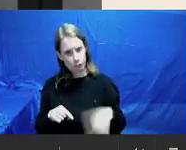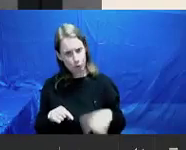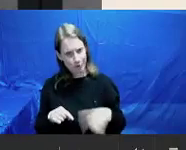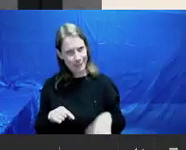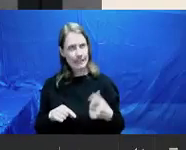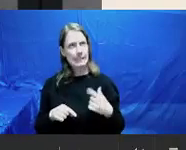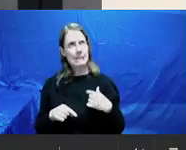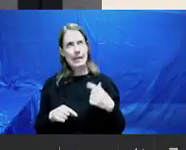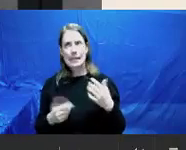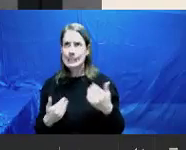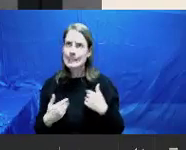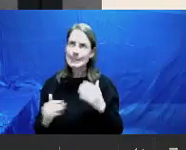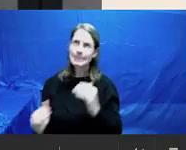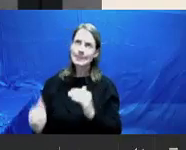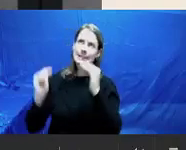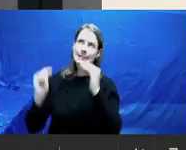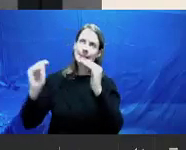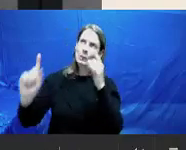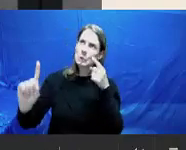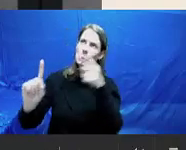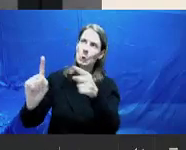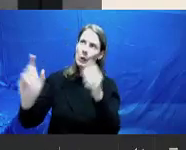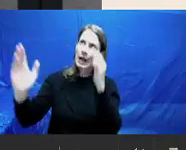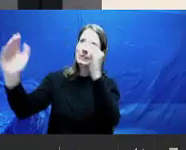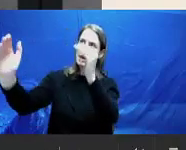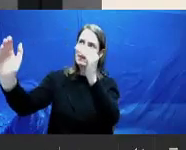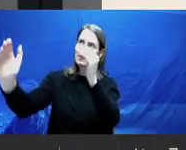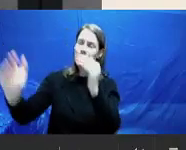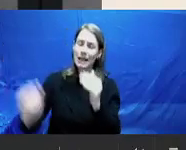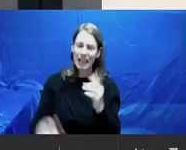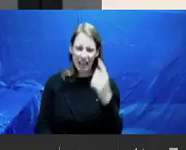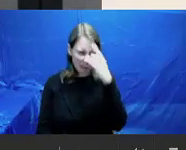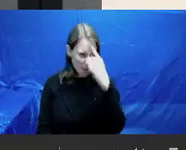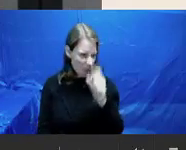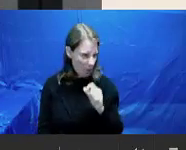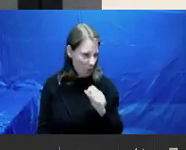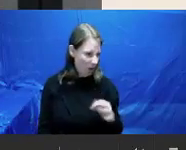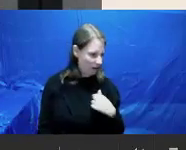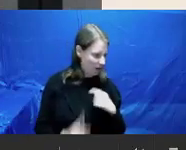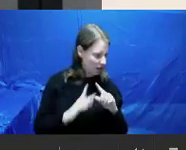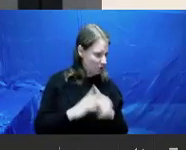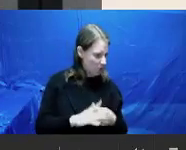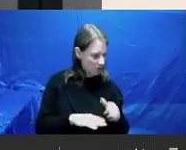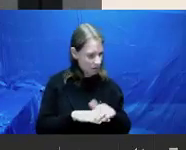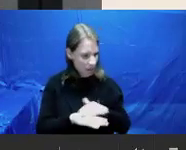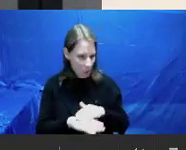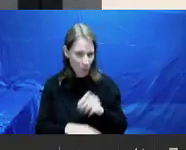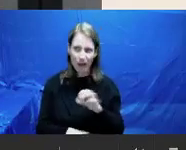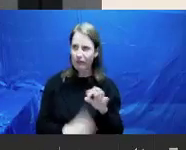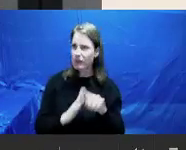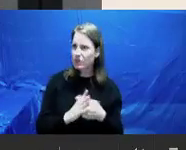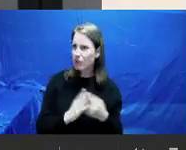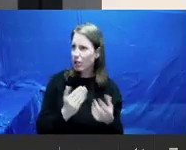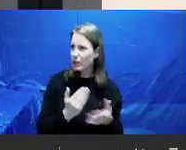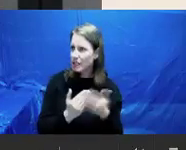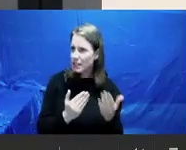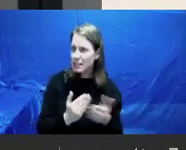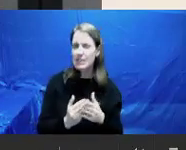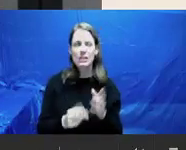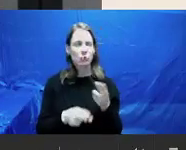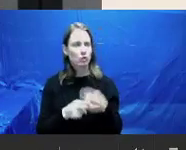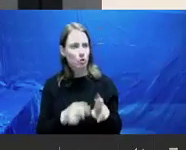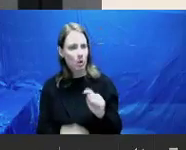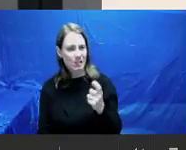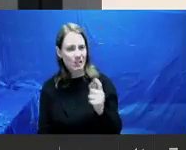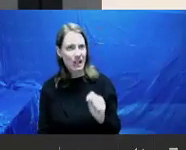that we have for our students. And I think, if I start too easy, or if I start too slow, if I start with texts that are too short, we're